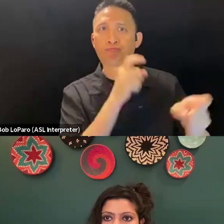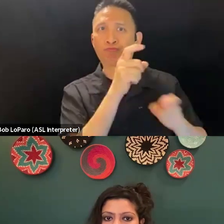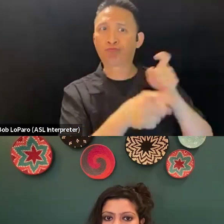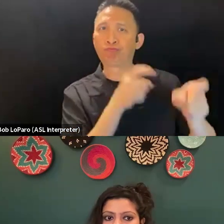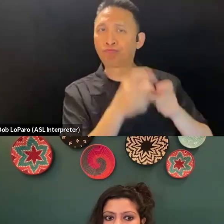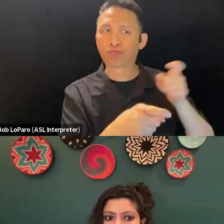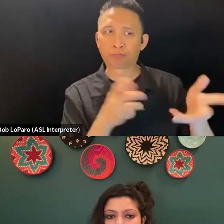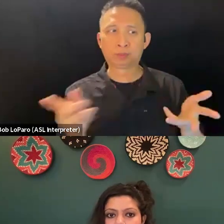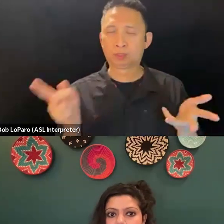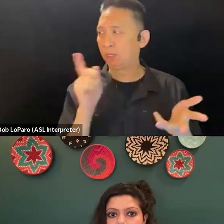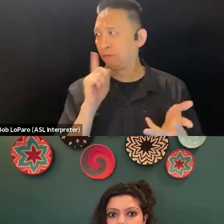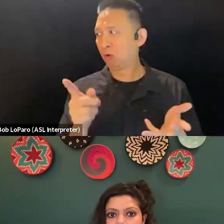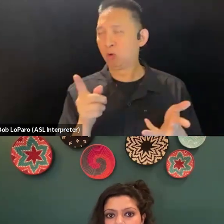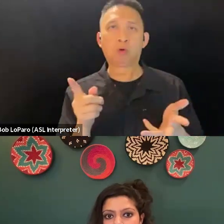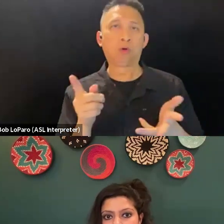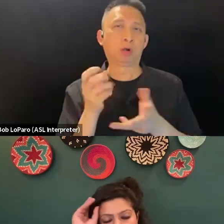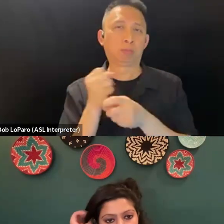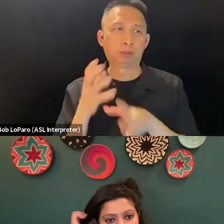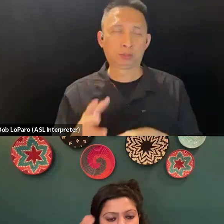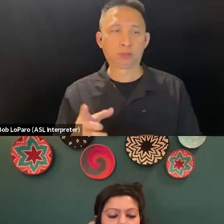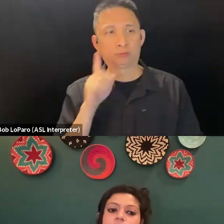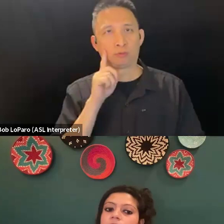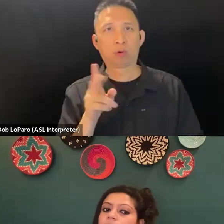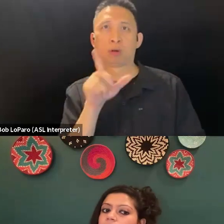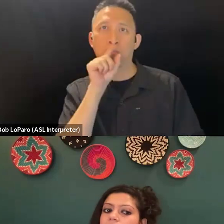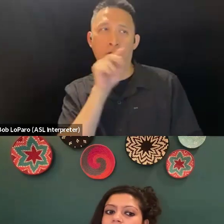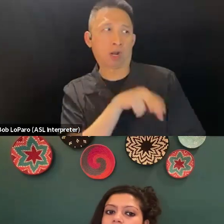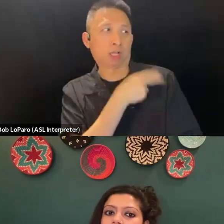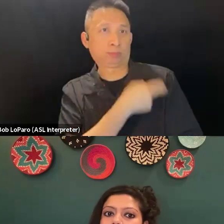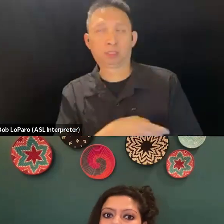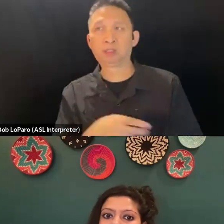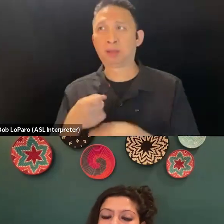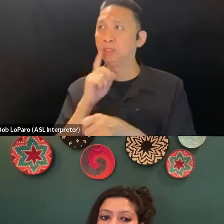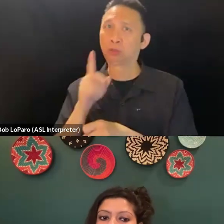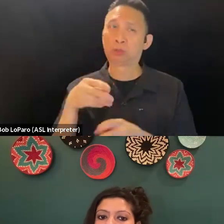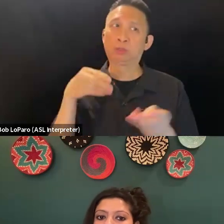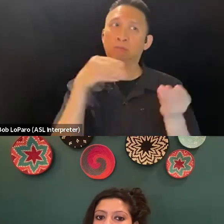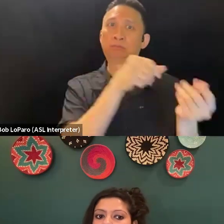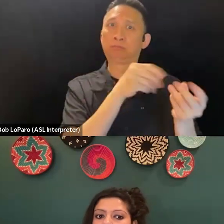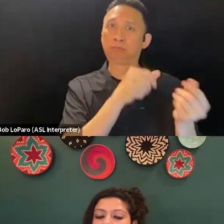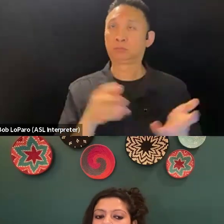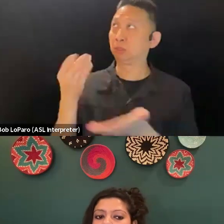are going via the grant route. So they're working on smaller sort of sizzle reels.